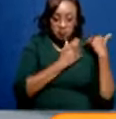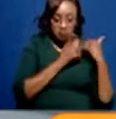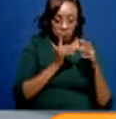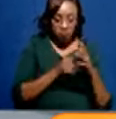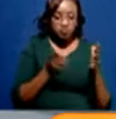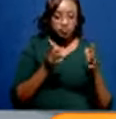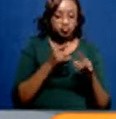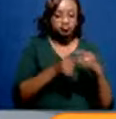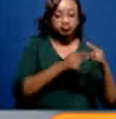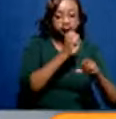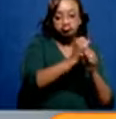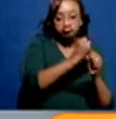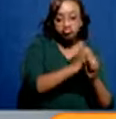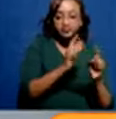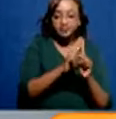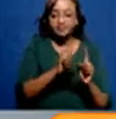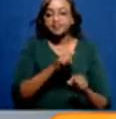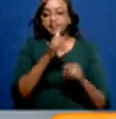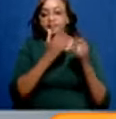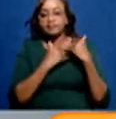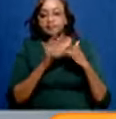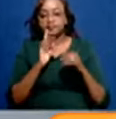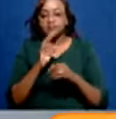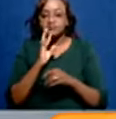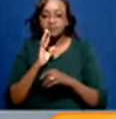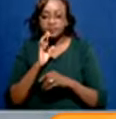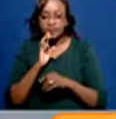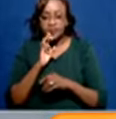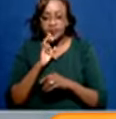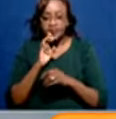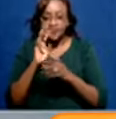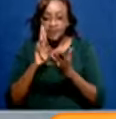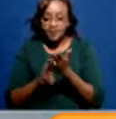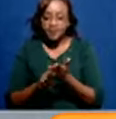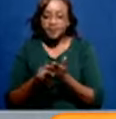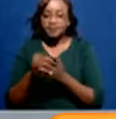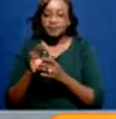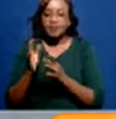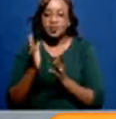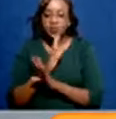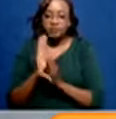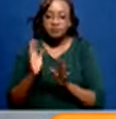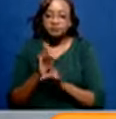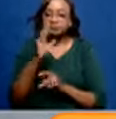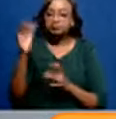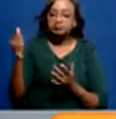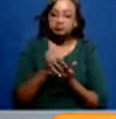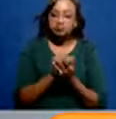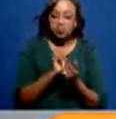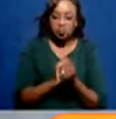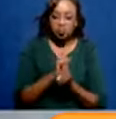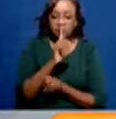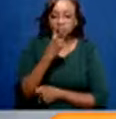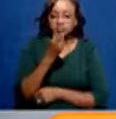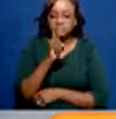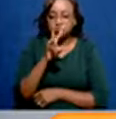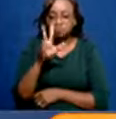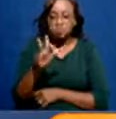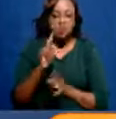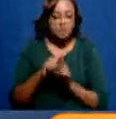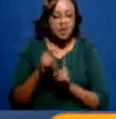is continuing operations and ramping them up. So you appointed in November 2023. There was a court case